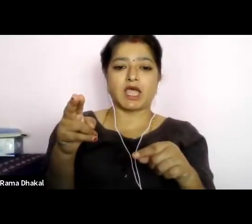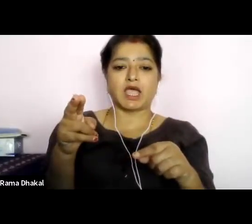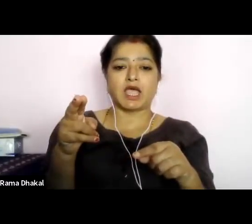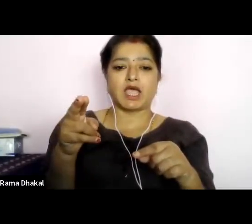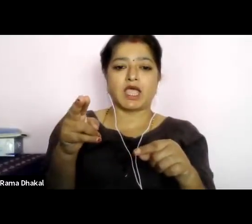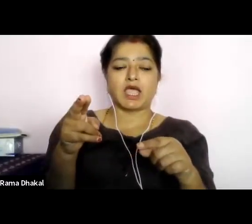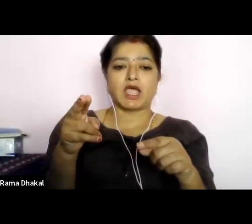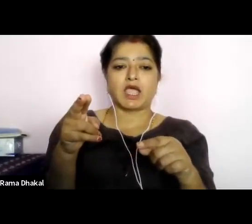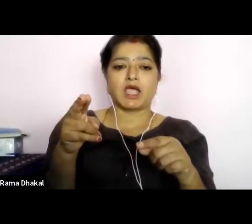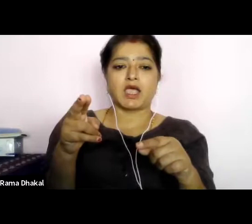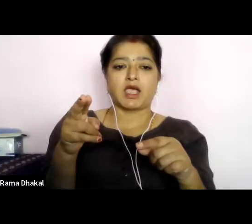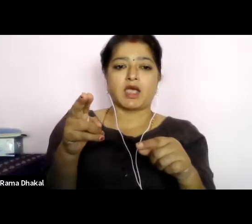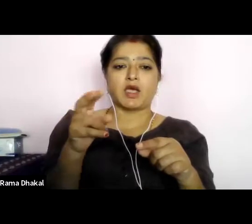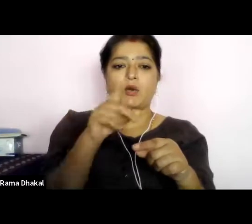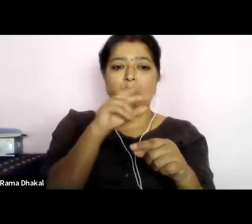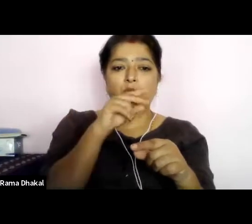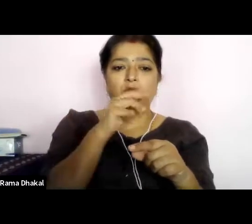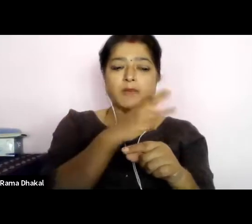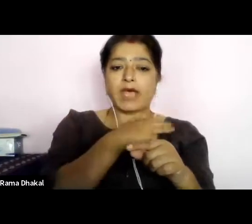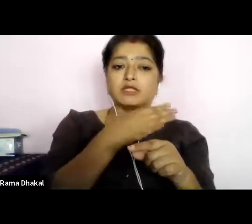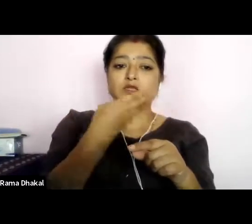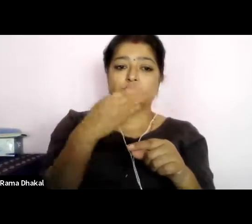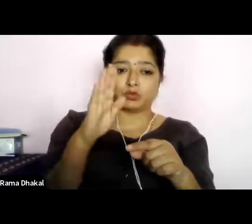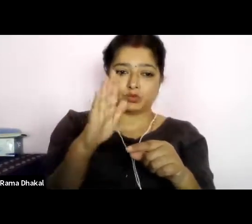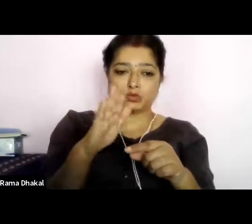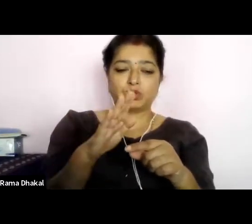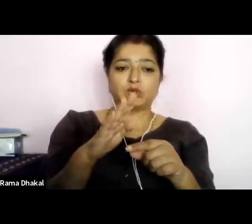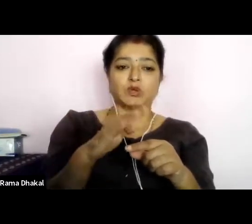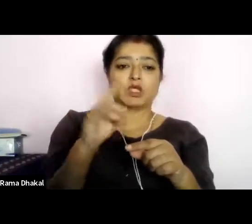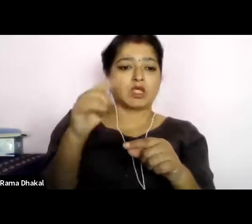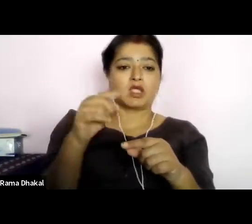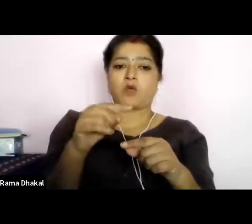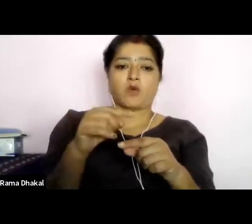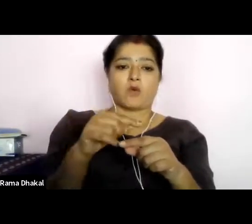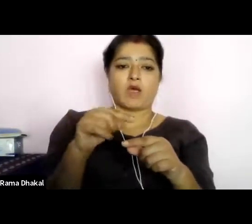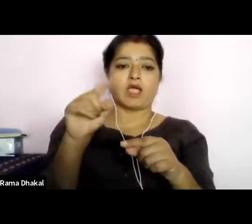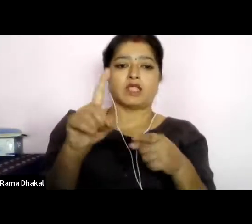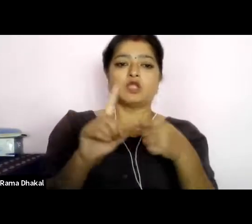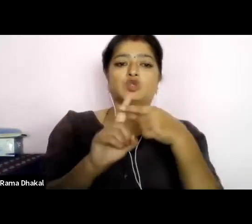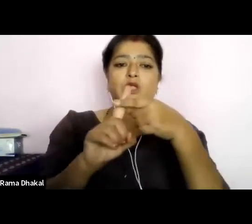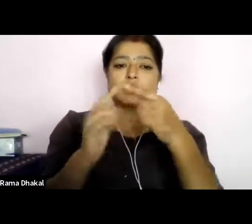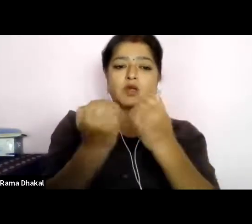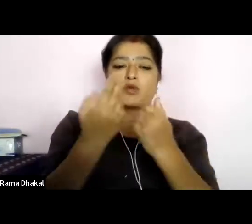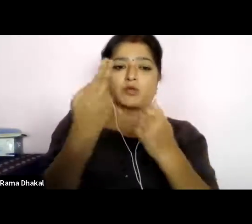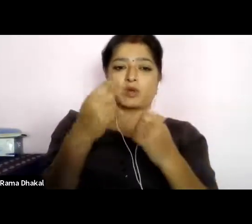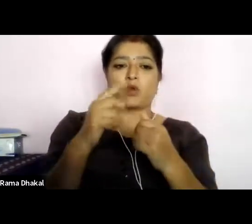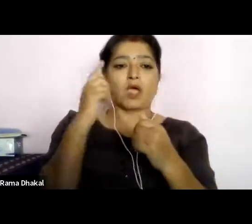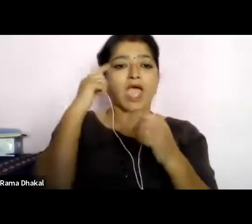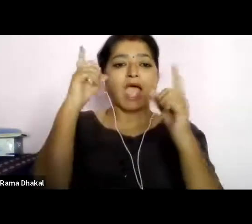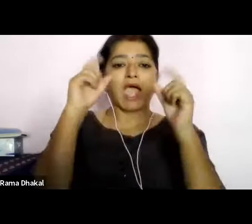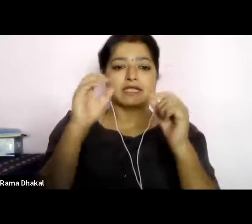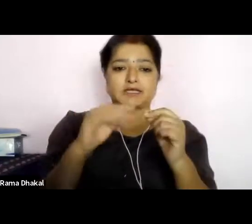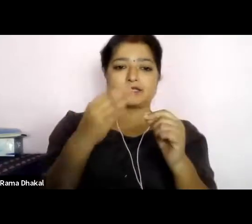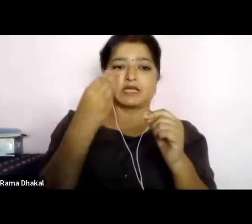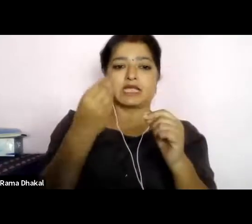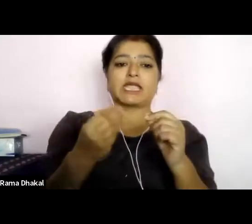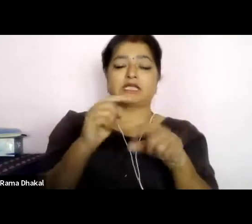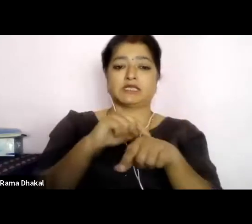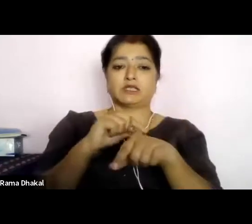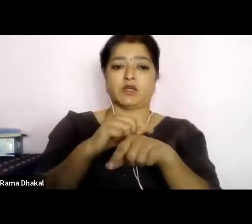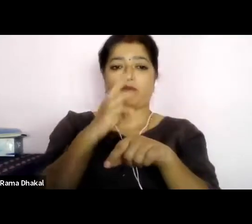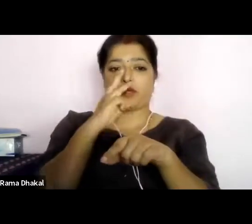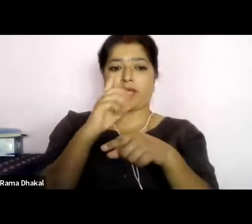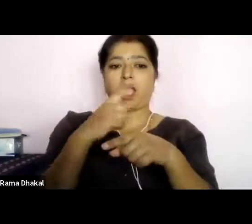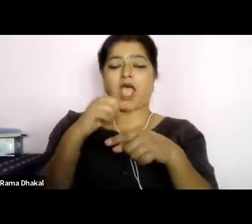have these three panelists in this particular session. So at this moment, there are a few questions that I